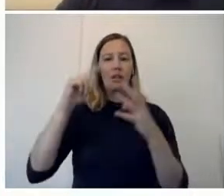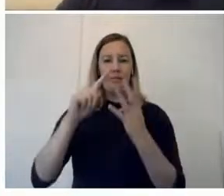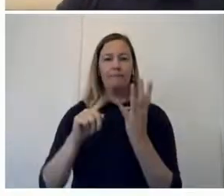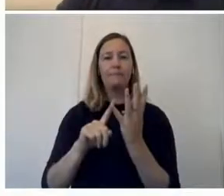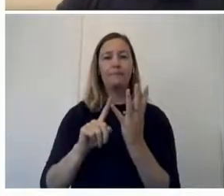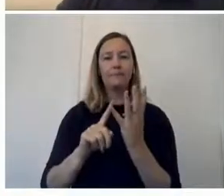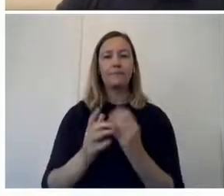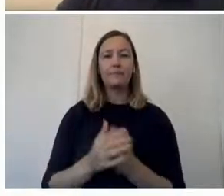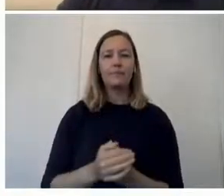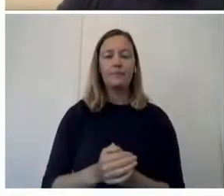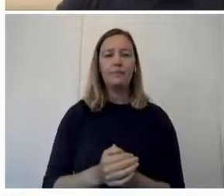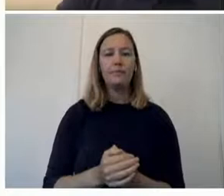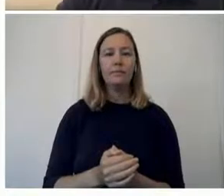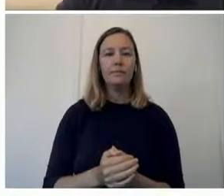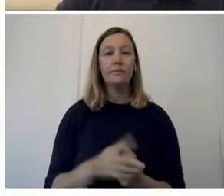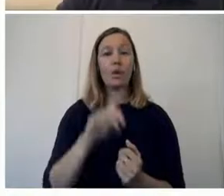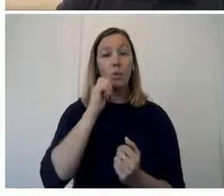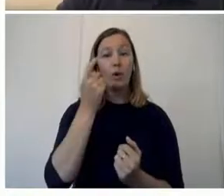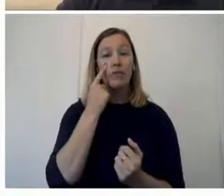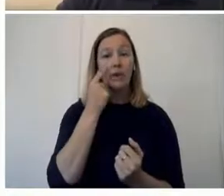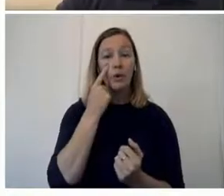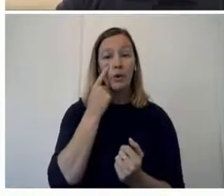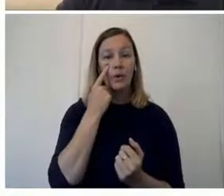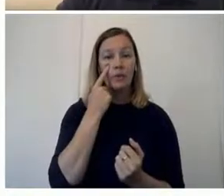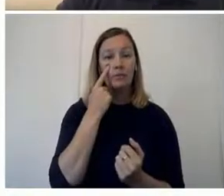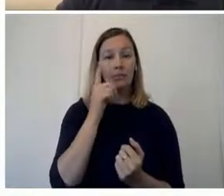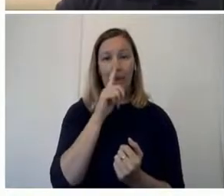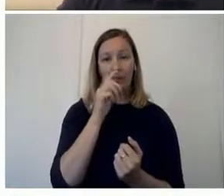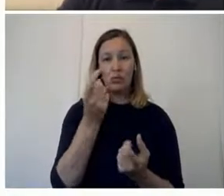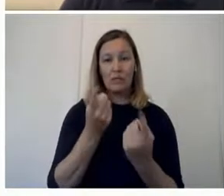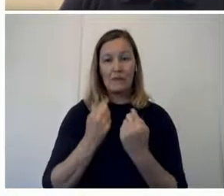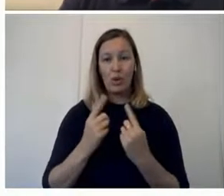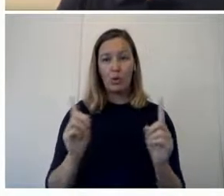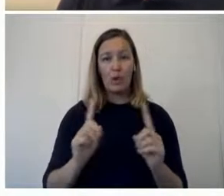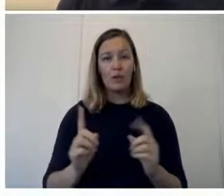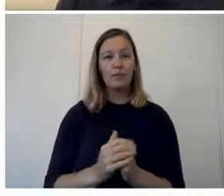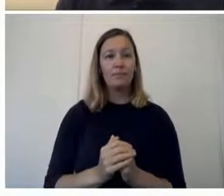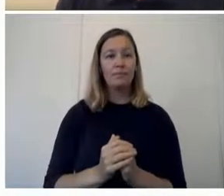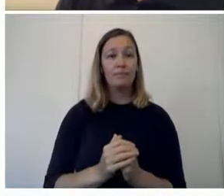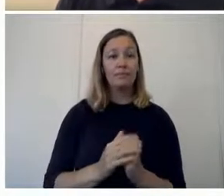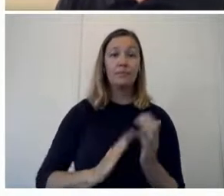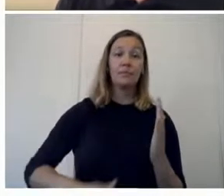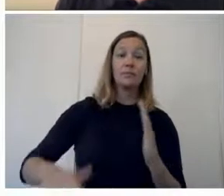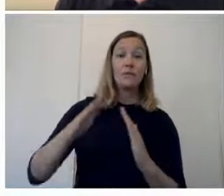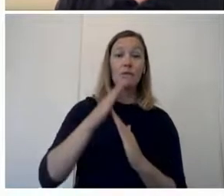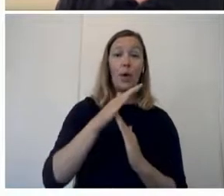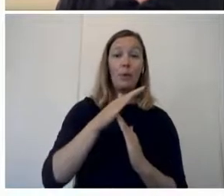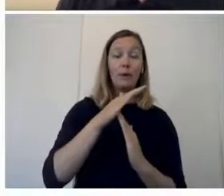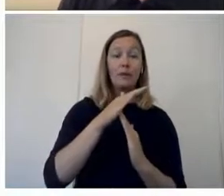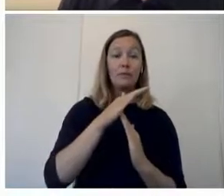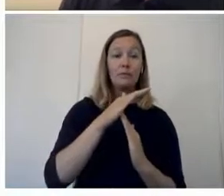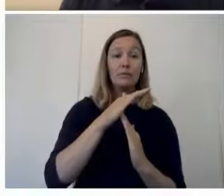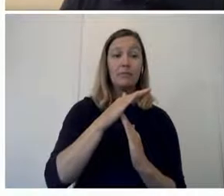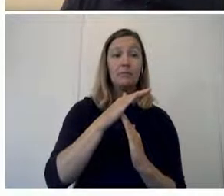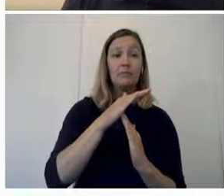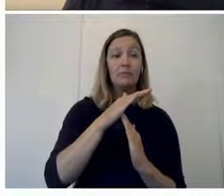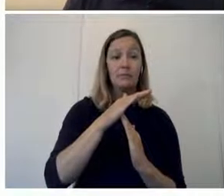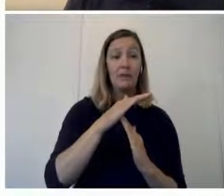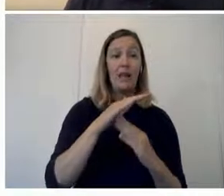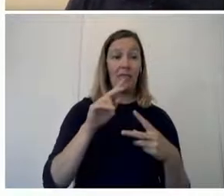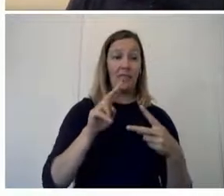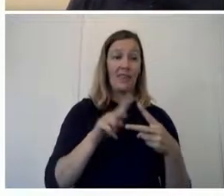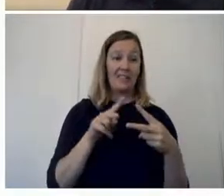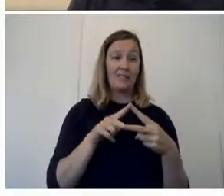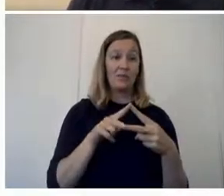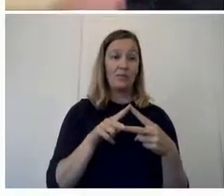So so let's have a look at what people said. Well, the top things are these.